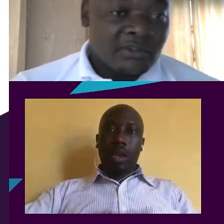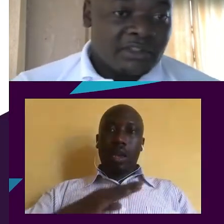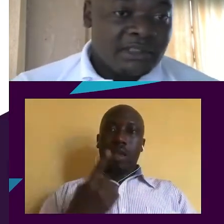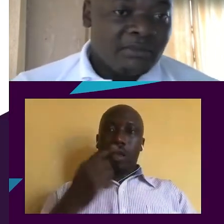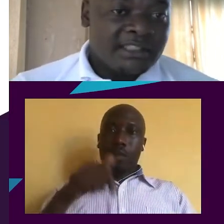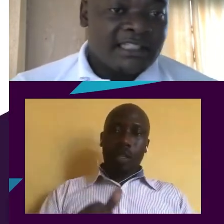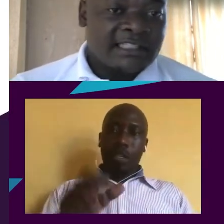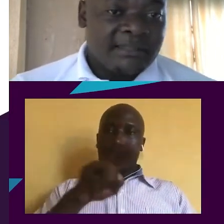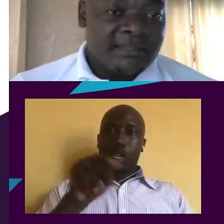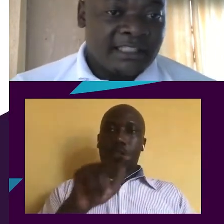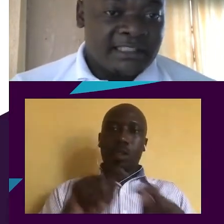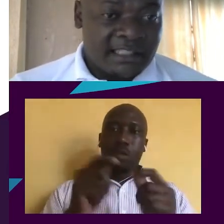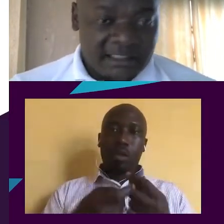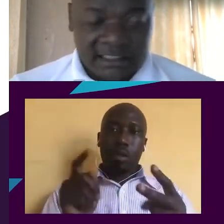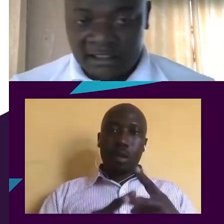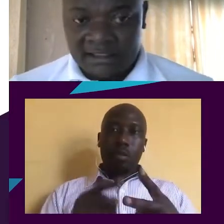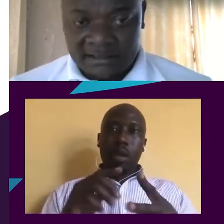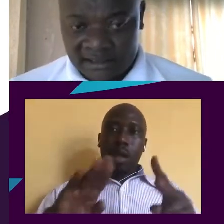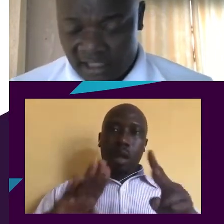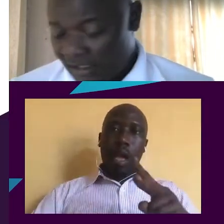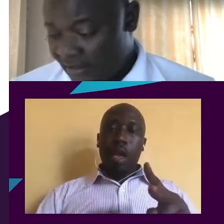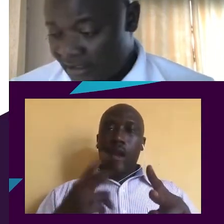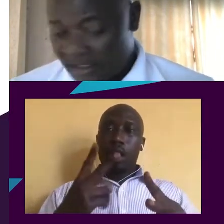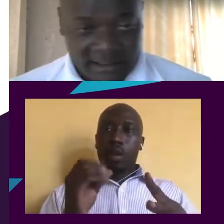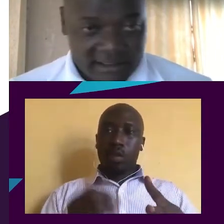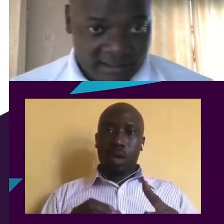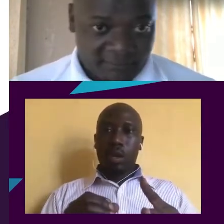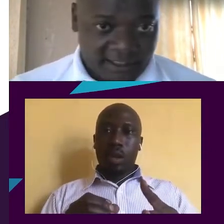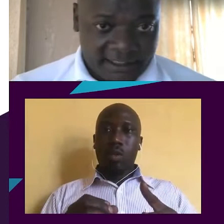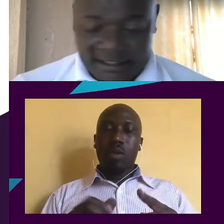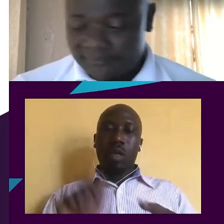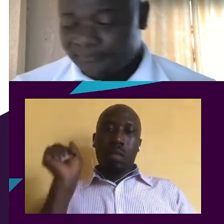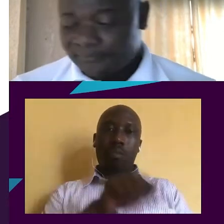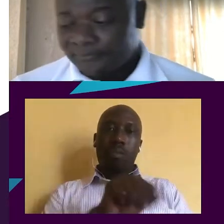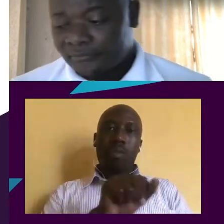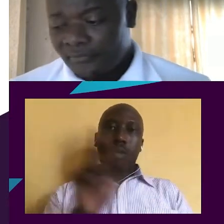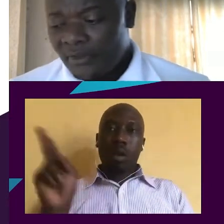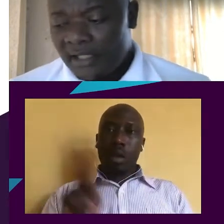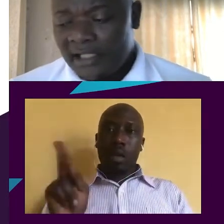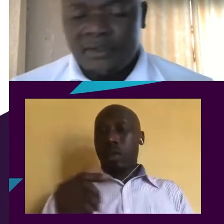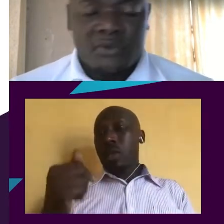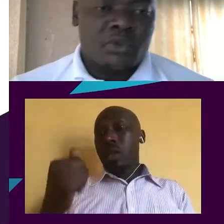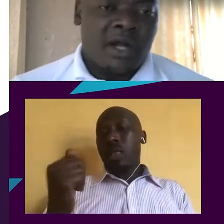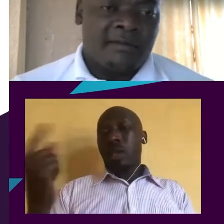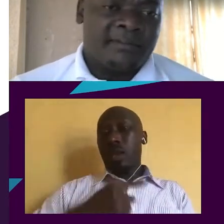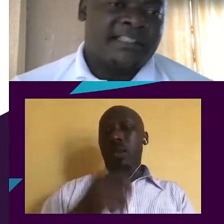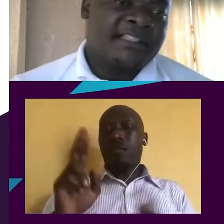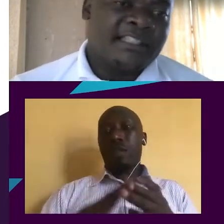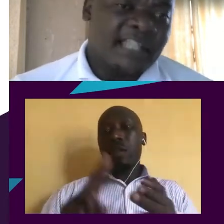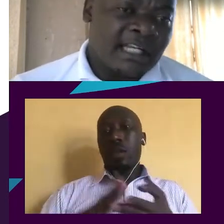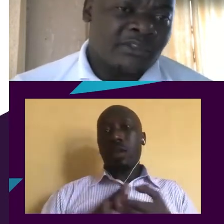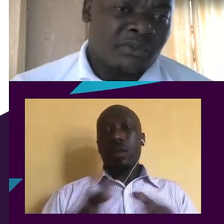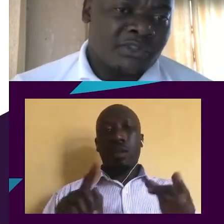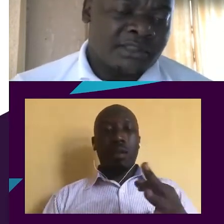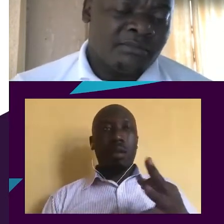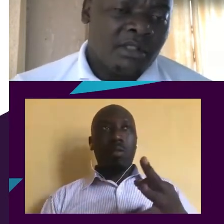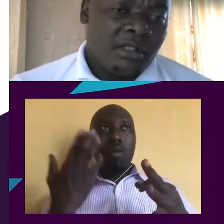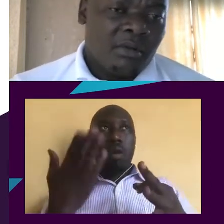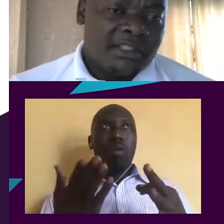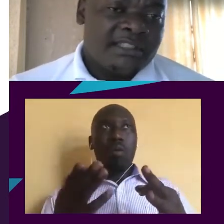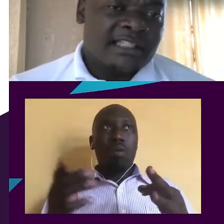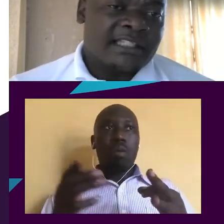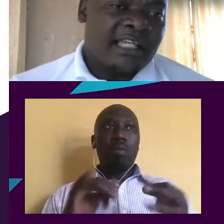20 national team, which just eliminated Kenya the other day, Friday. Then we also have the senior national